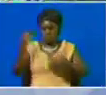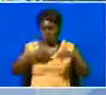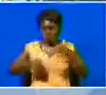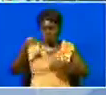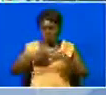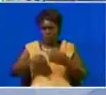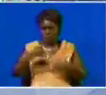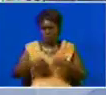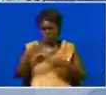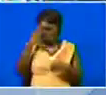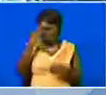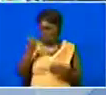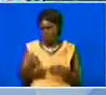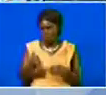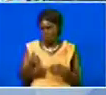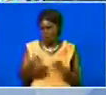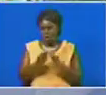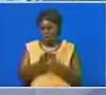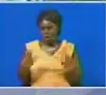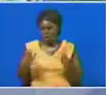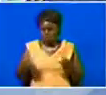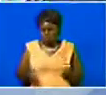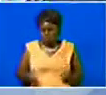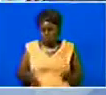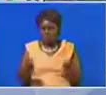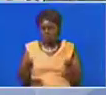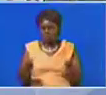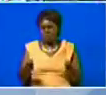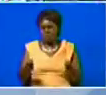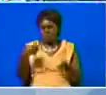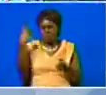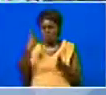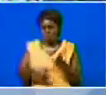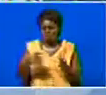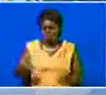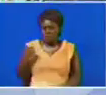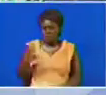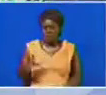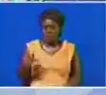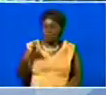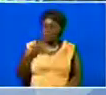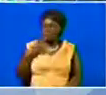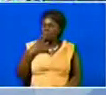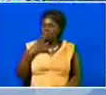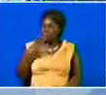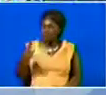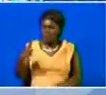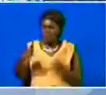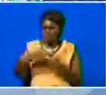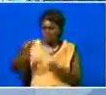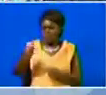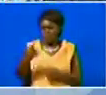in the purchase of alleged non-carcinogenic wheelbarrows at an exaggerated cost of 109,000 Kenya shillings